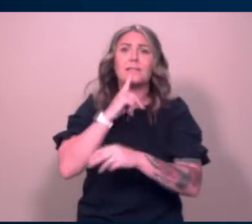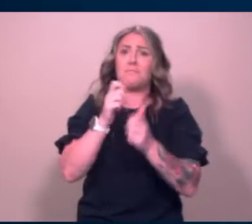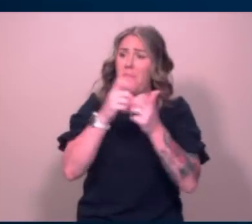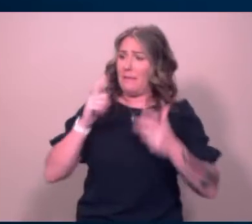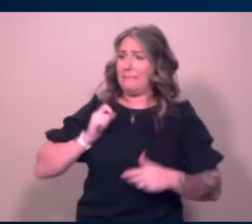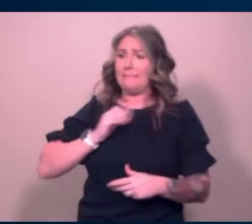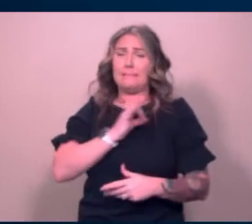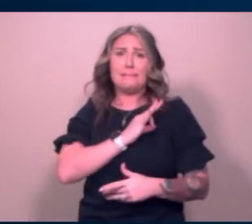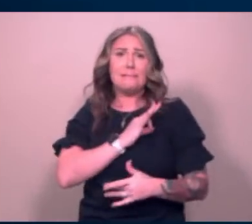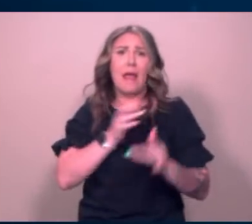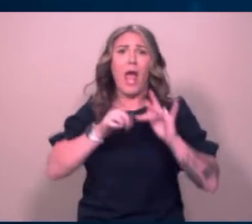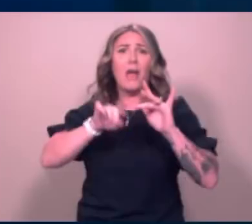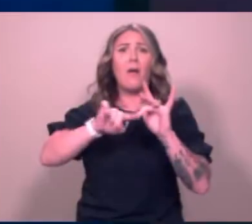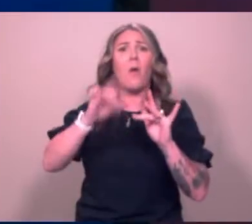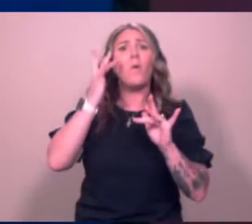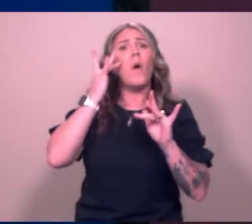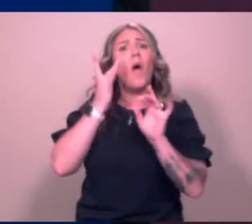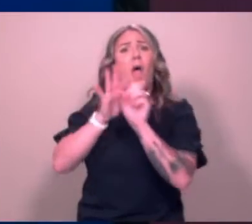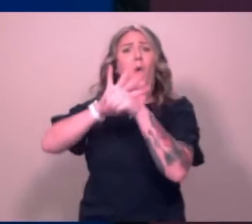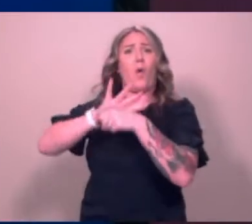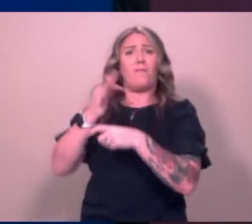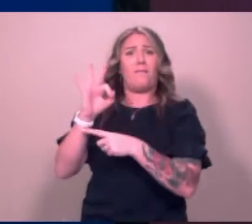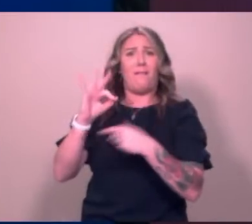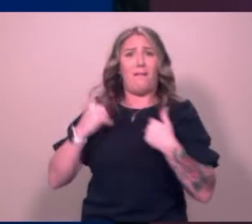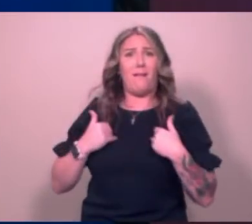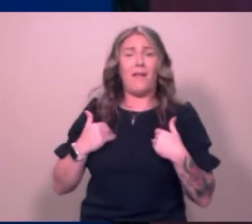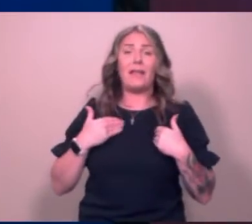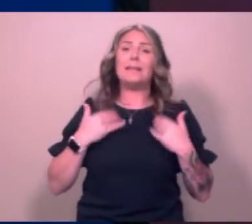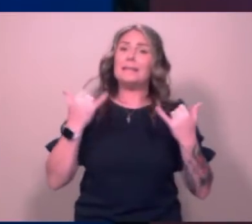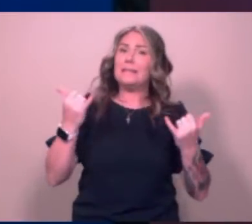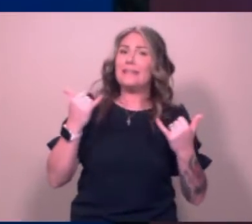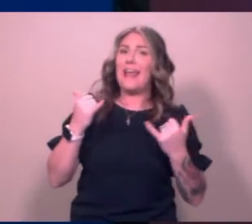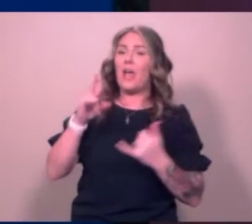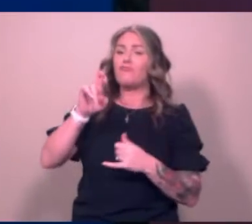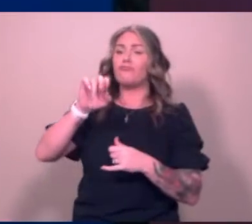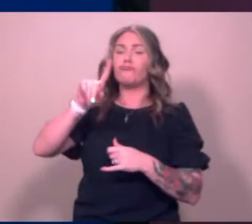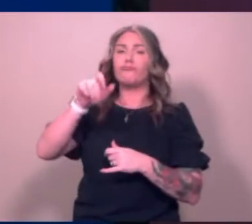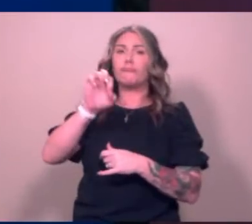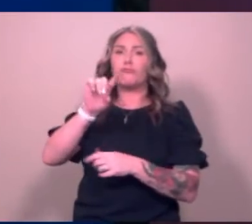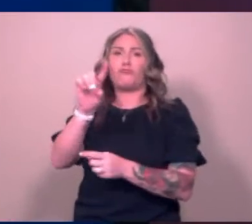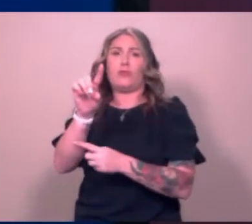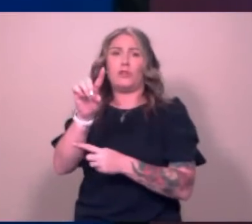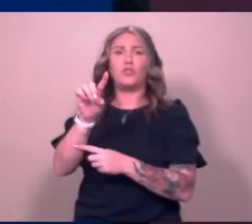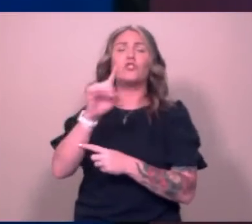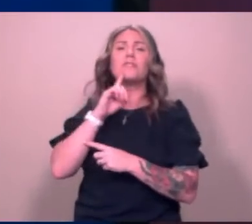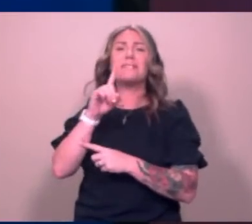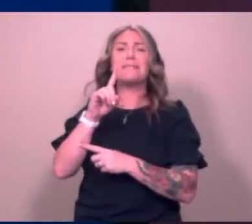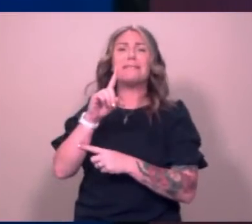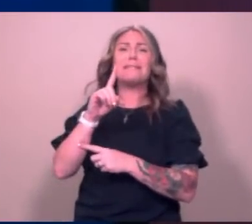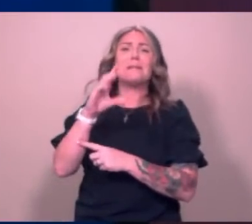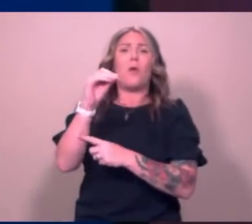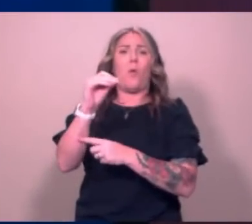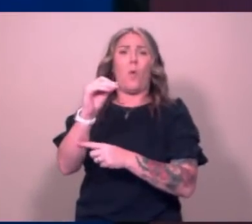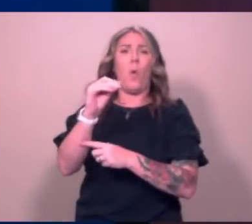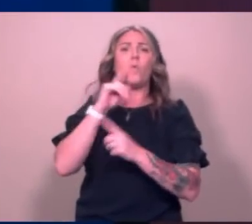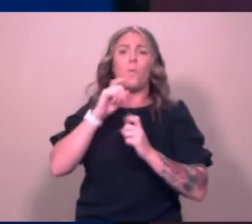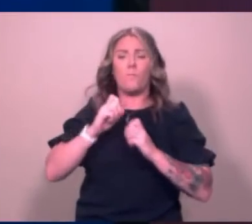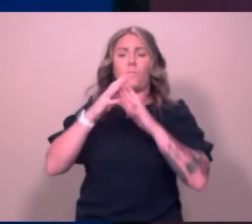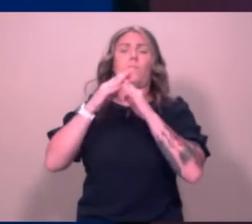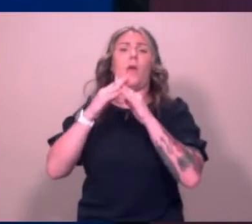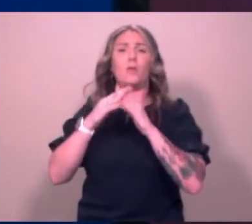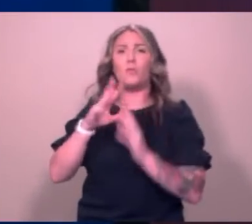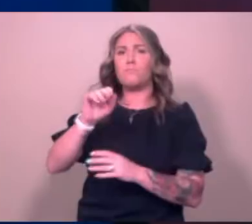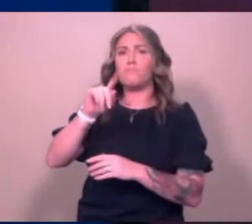with COVID-19. At this time, I'd like to bring in Dr. Richard Watson, who is co-founder of Motion, a company which created